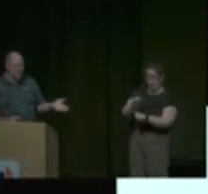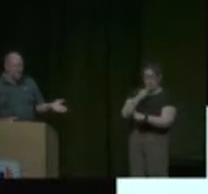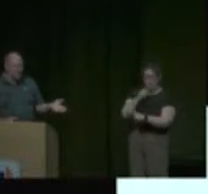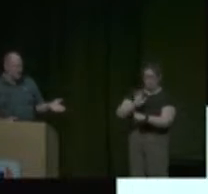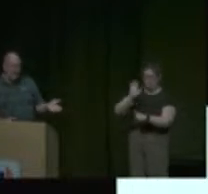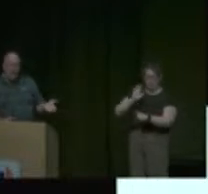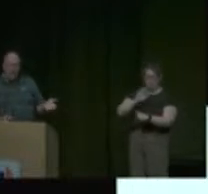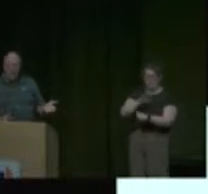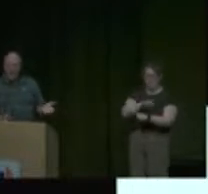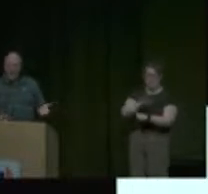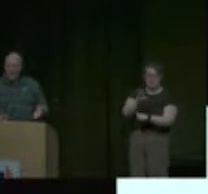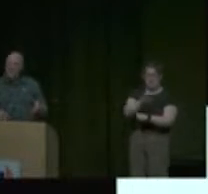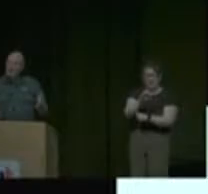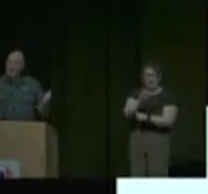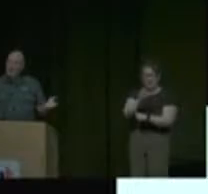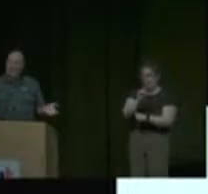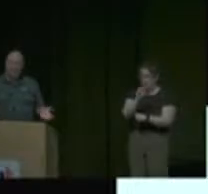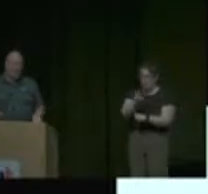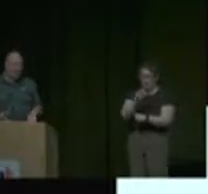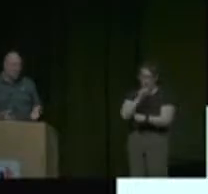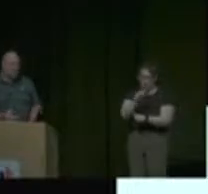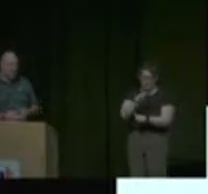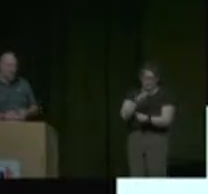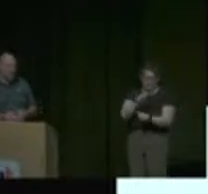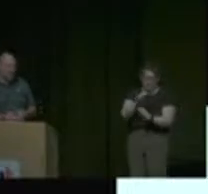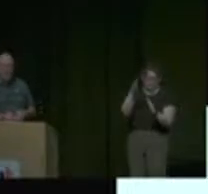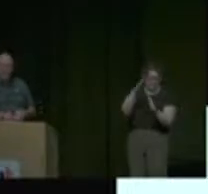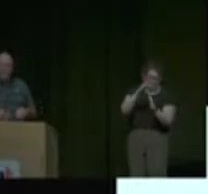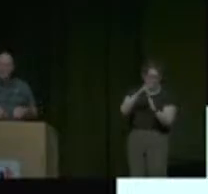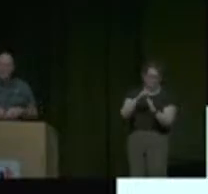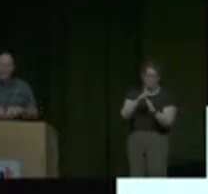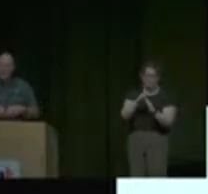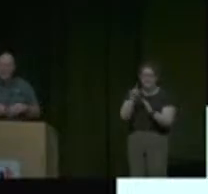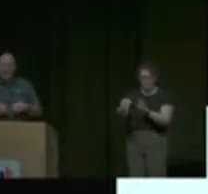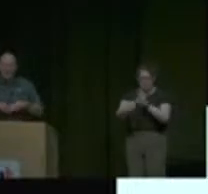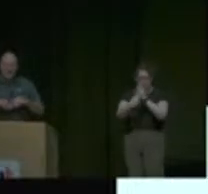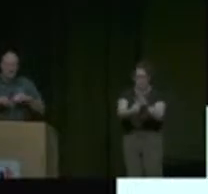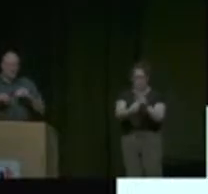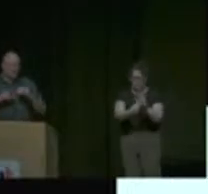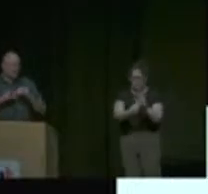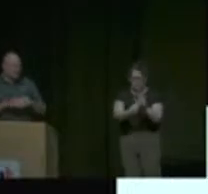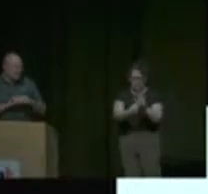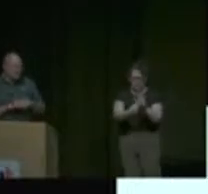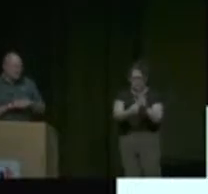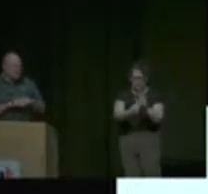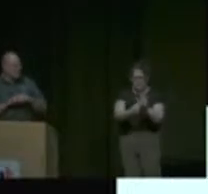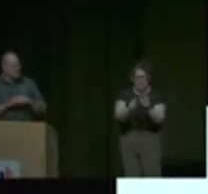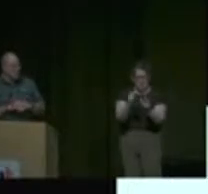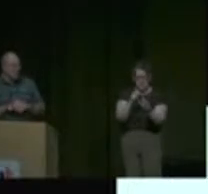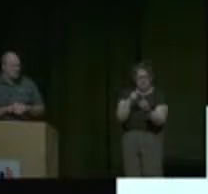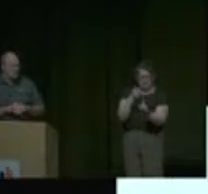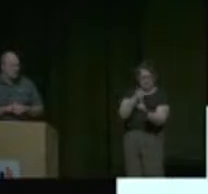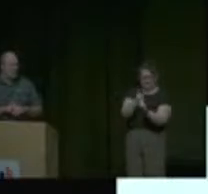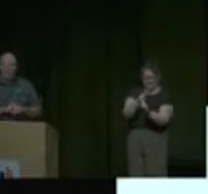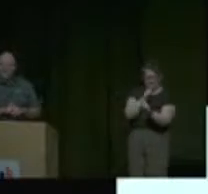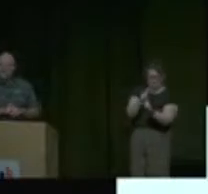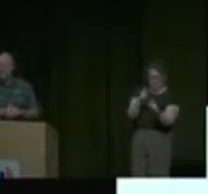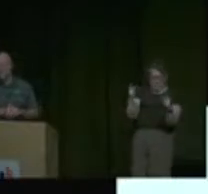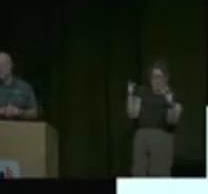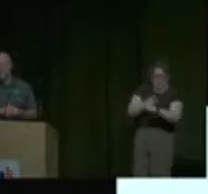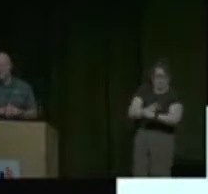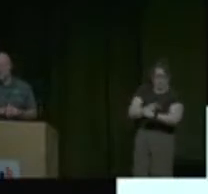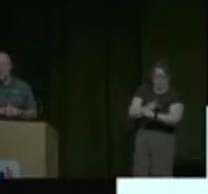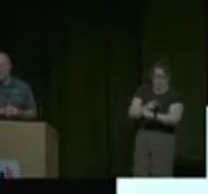shape. Well, even though it was the poster child, it wasn't even the river in worse shape in